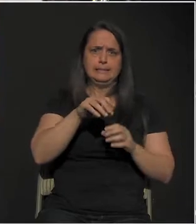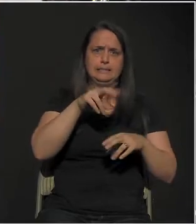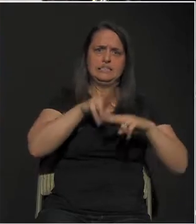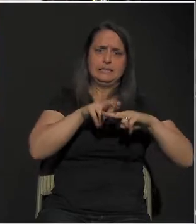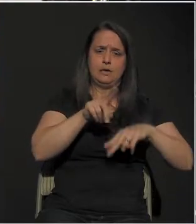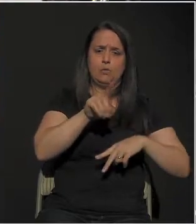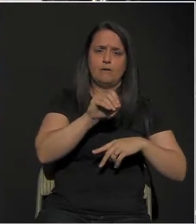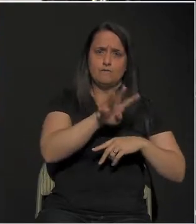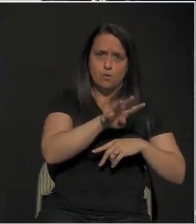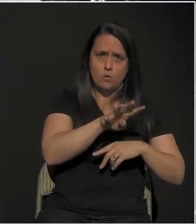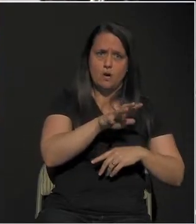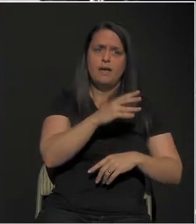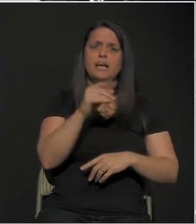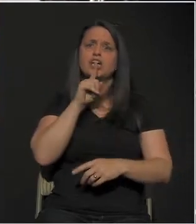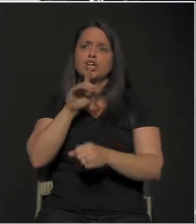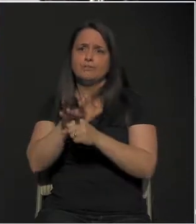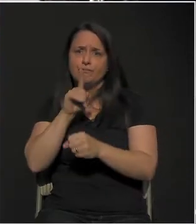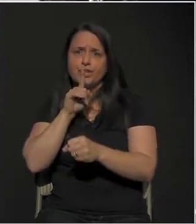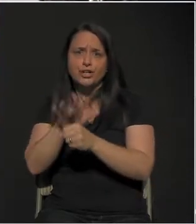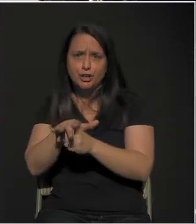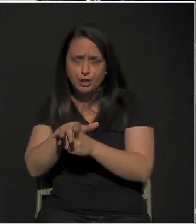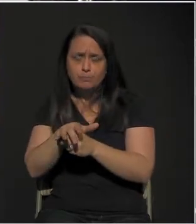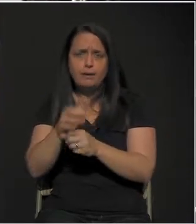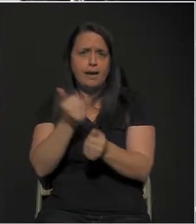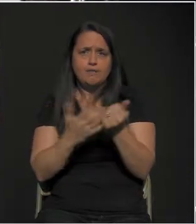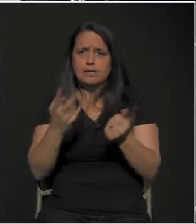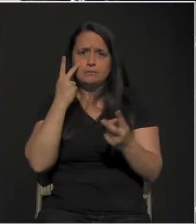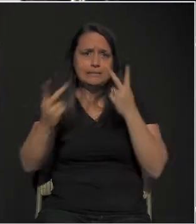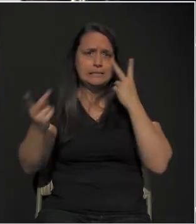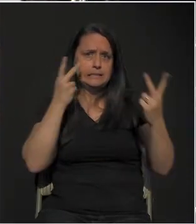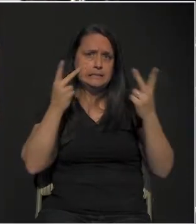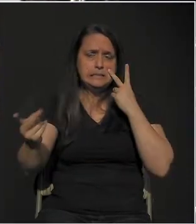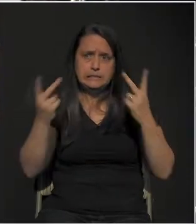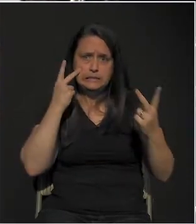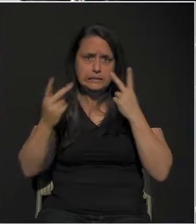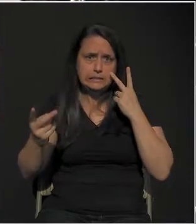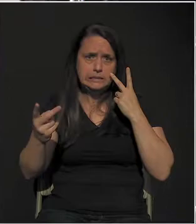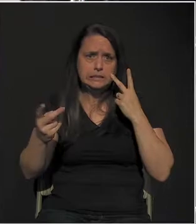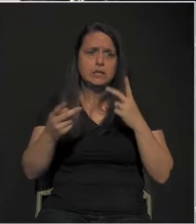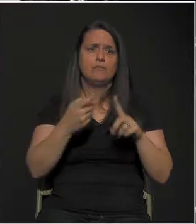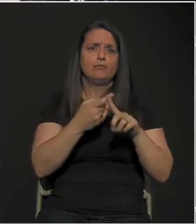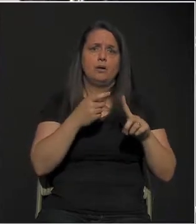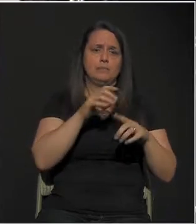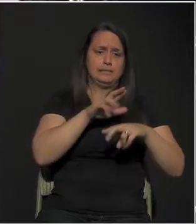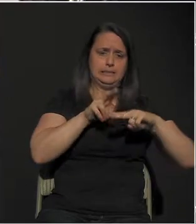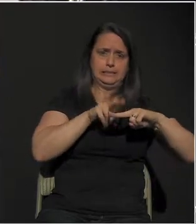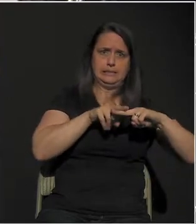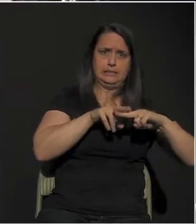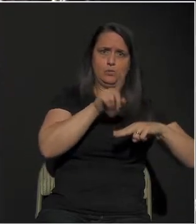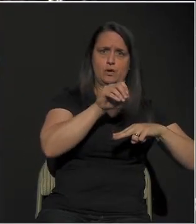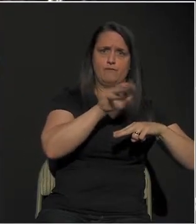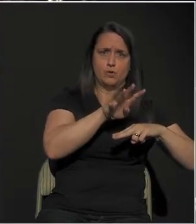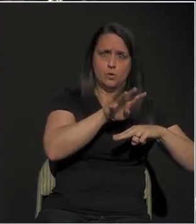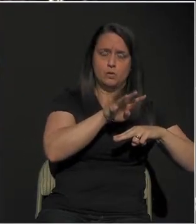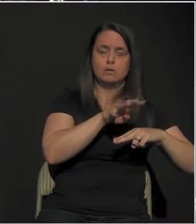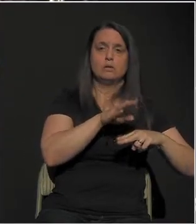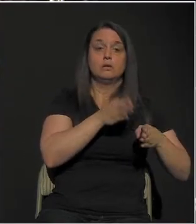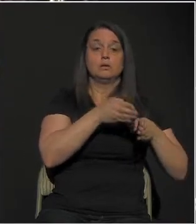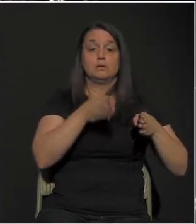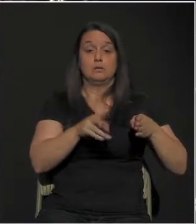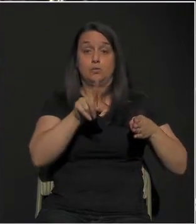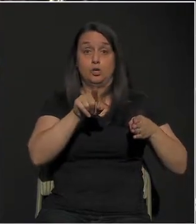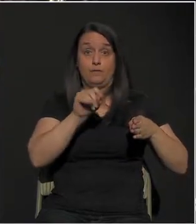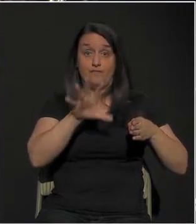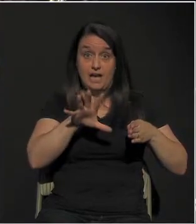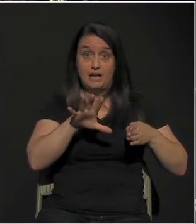confirmed everything he had been seeing from the life, from the faith and the love from seat 104. And so seat 105 believes in